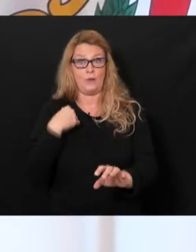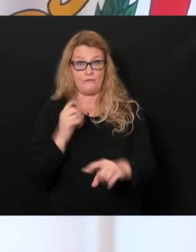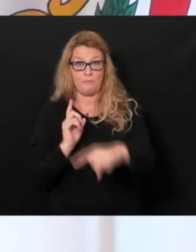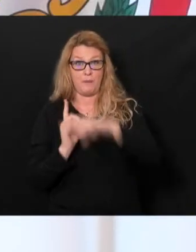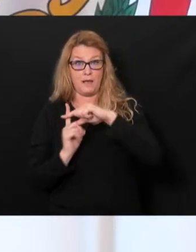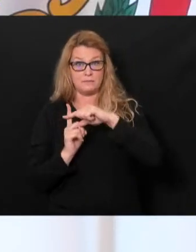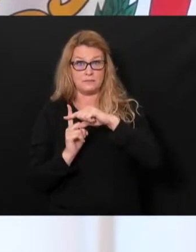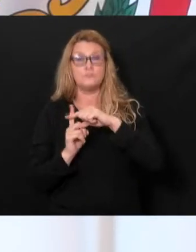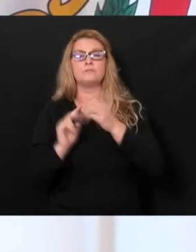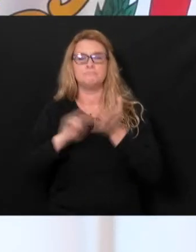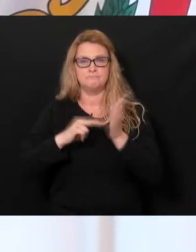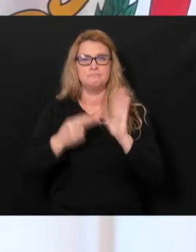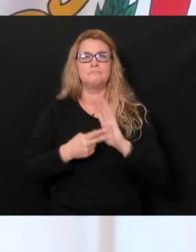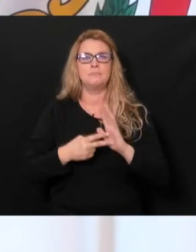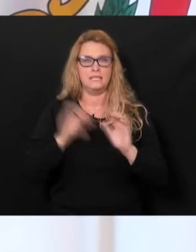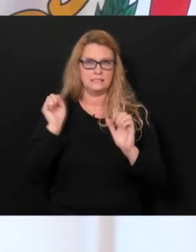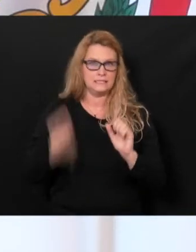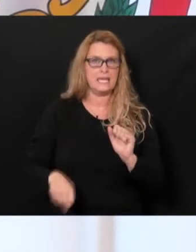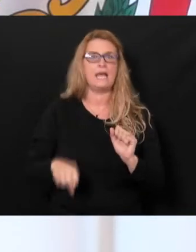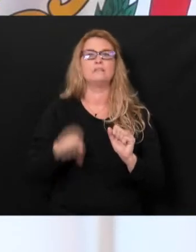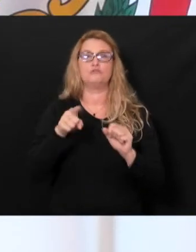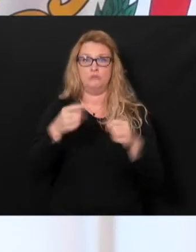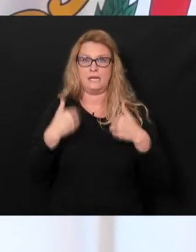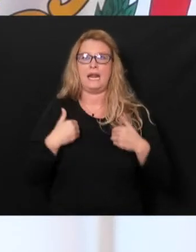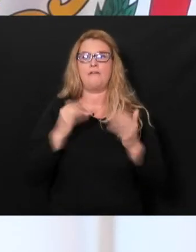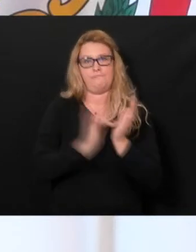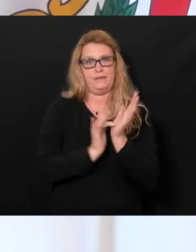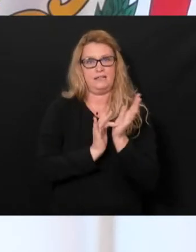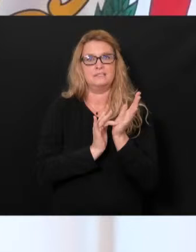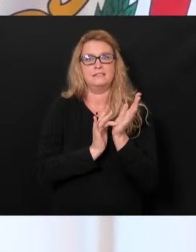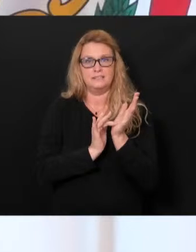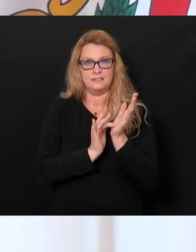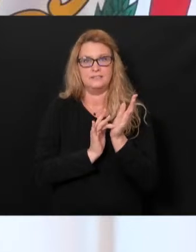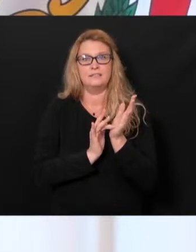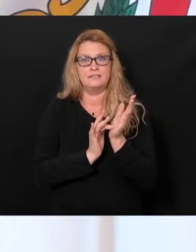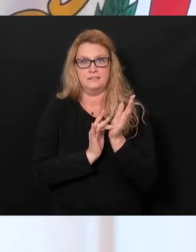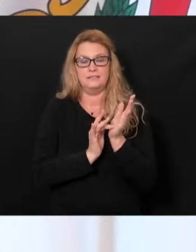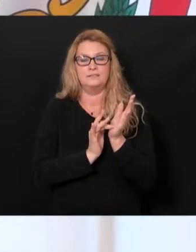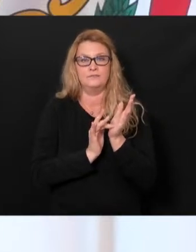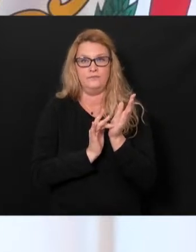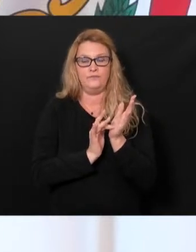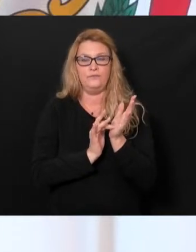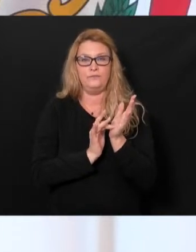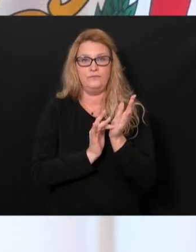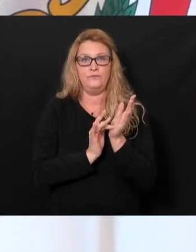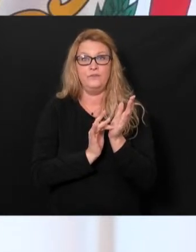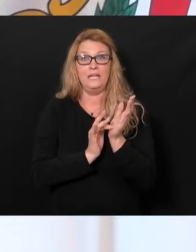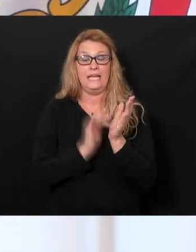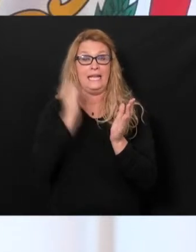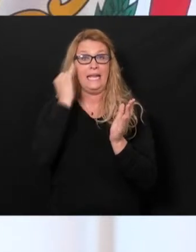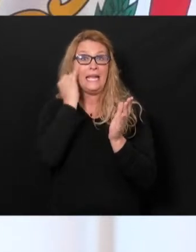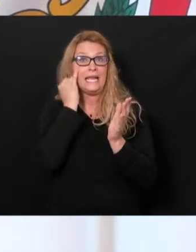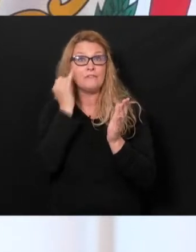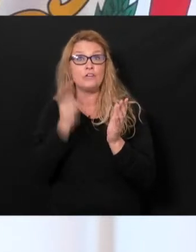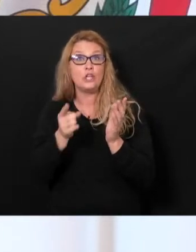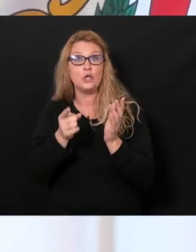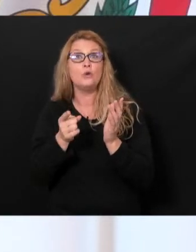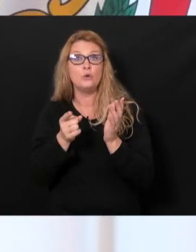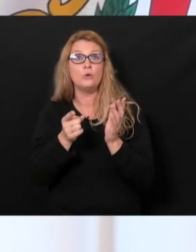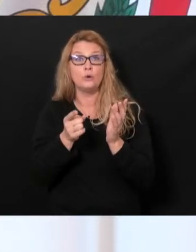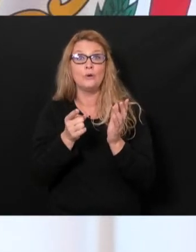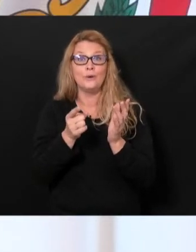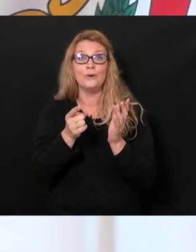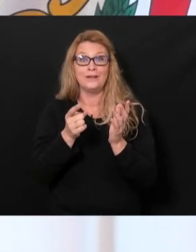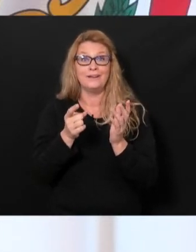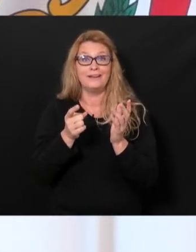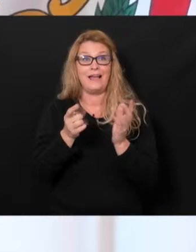test, absolutely insist on it. And if you holler loud enough, somebody will hear you and